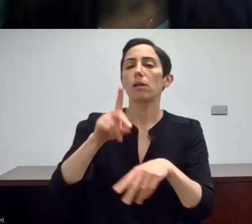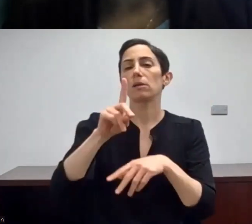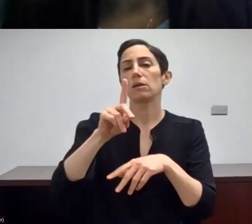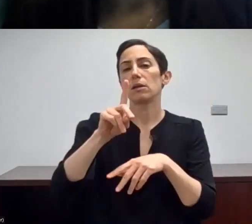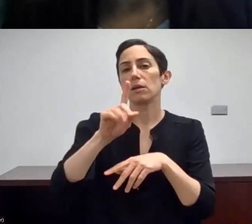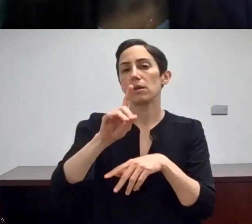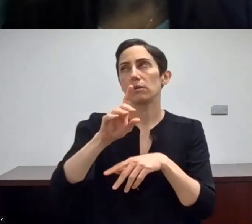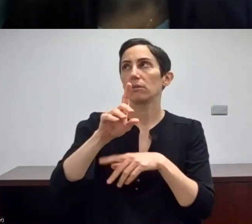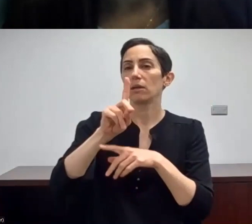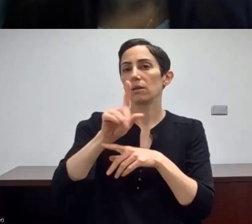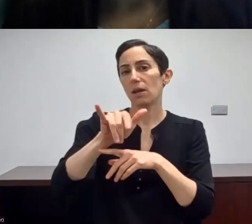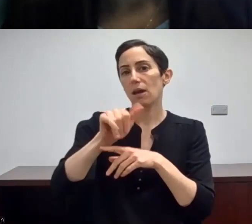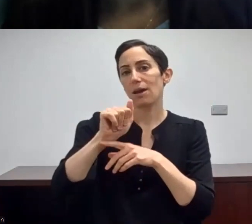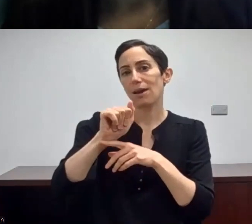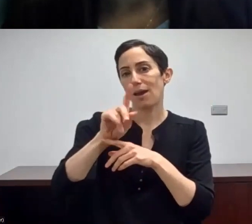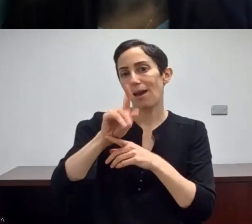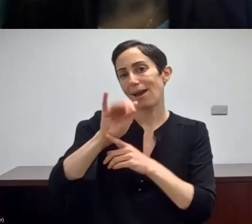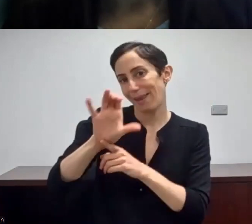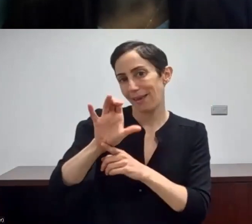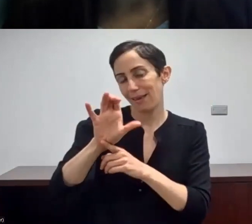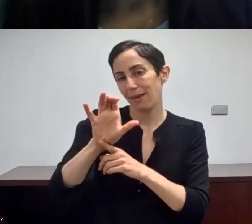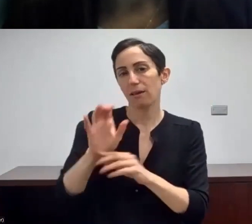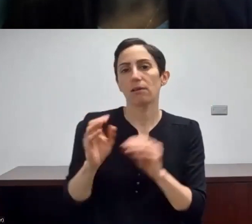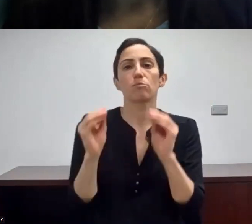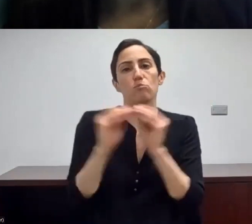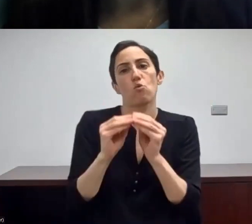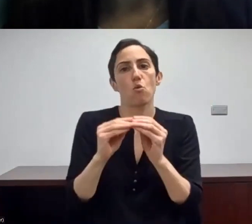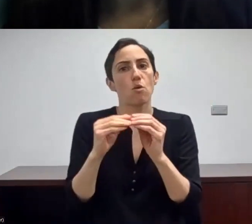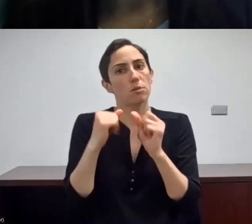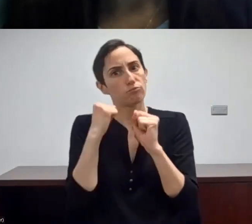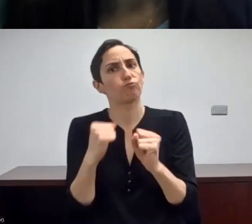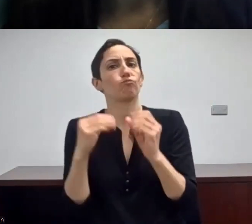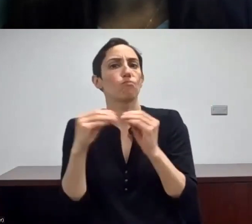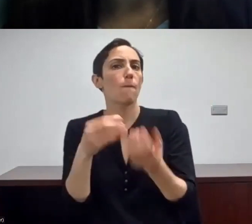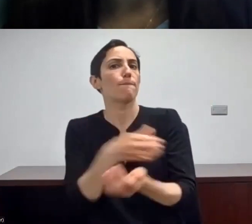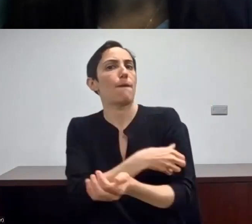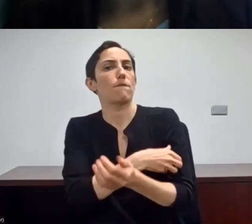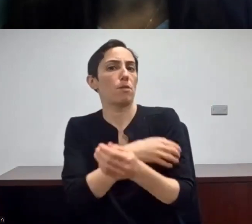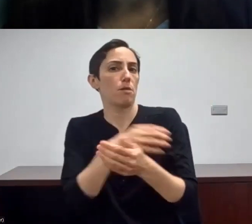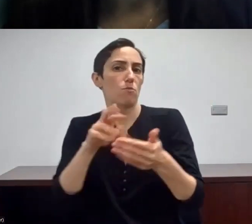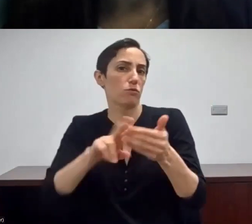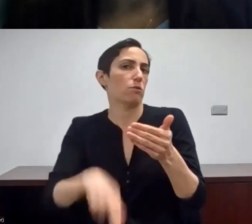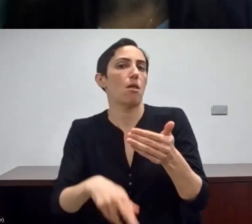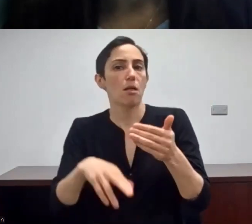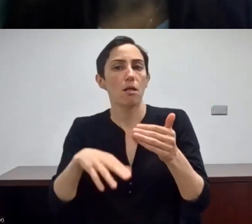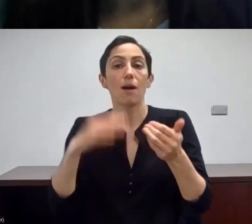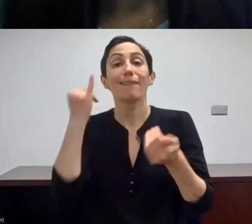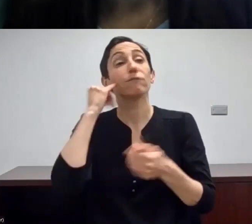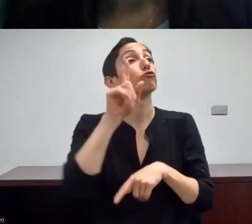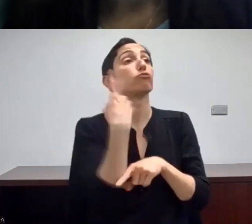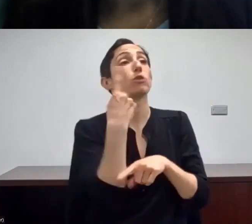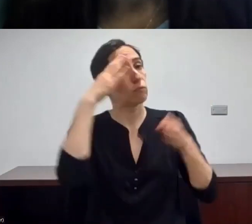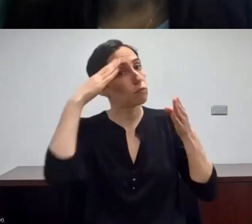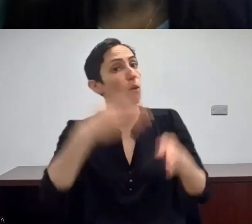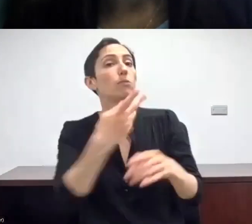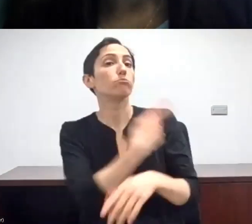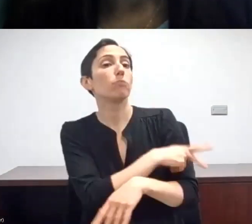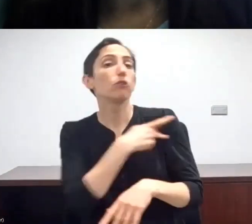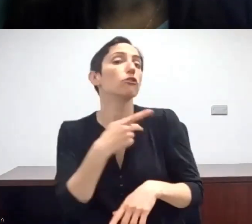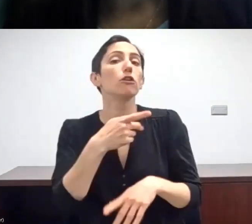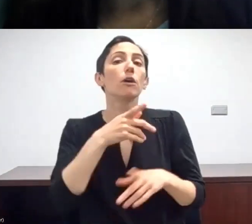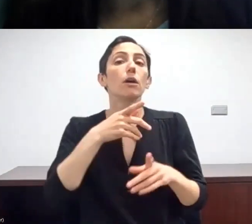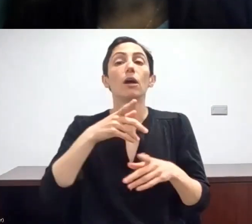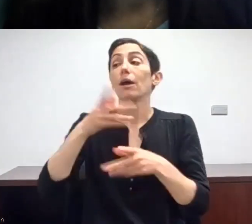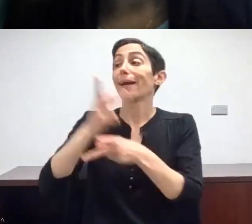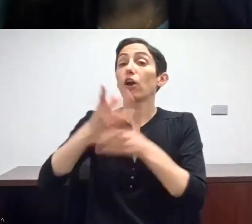partner, than it is to just focus on the patient and not the care partner. Because we know if the care partner is not feeling well, that